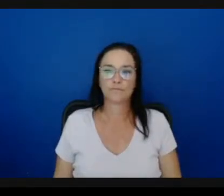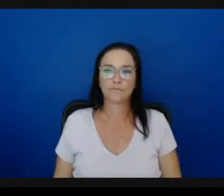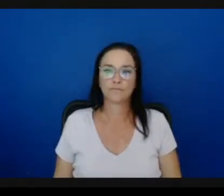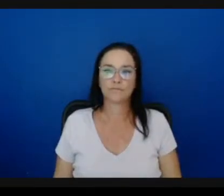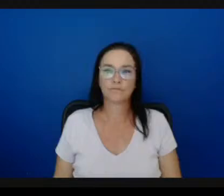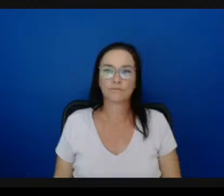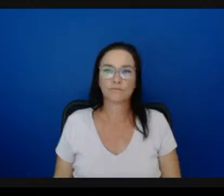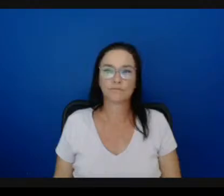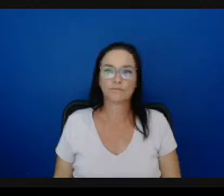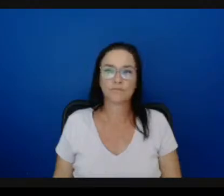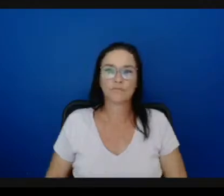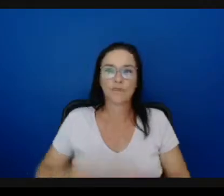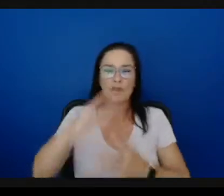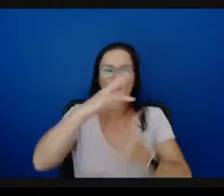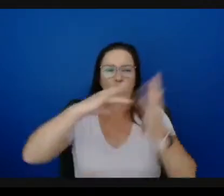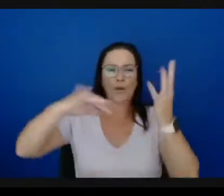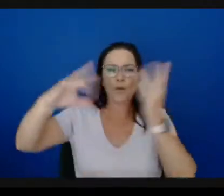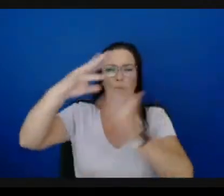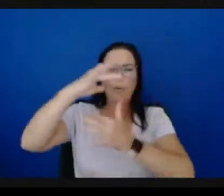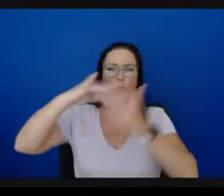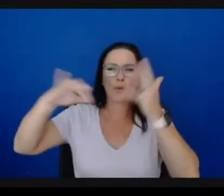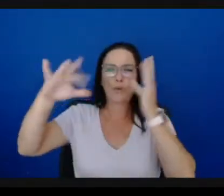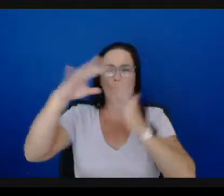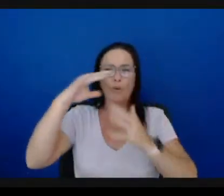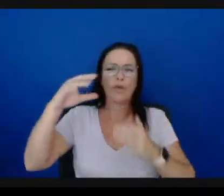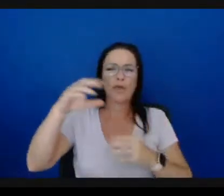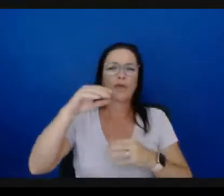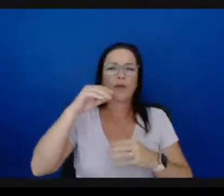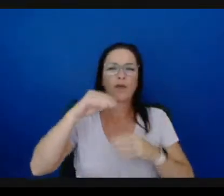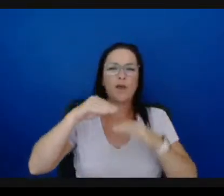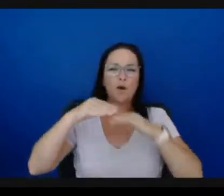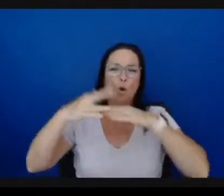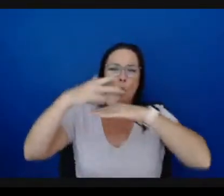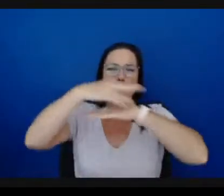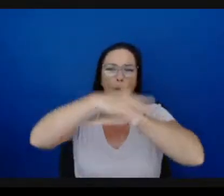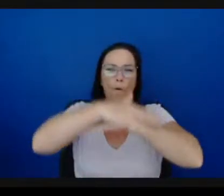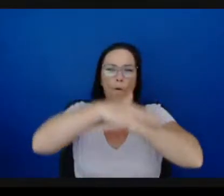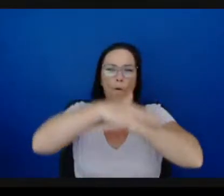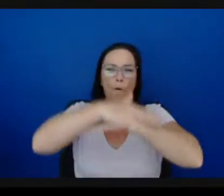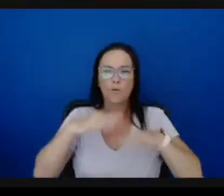Clouds of volcanic fume and smoke drift across the surface of the river.